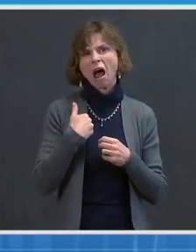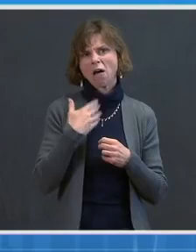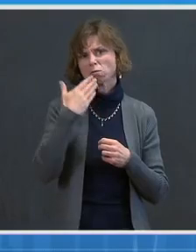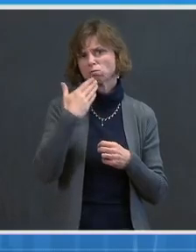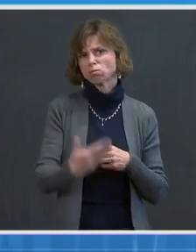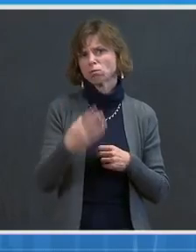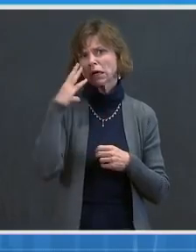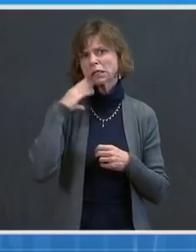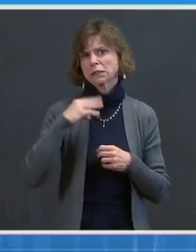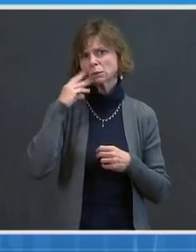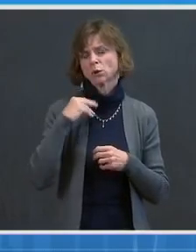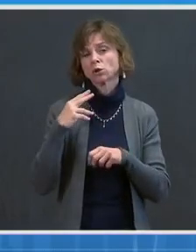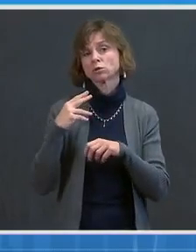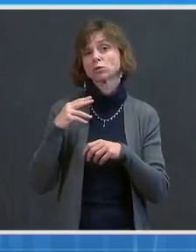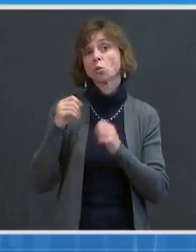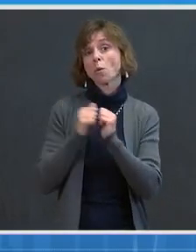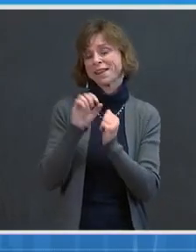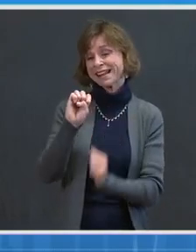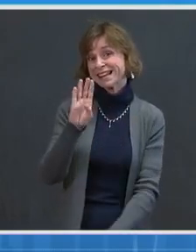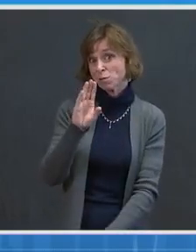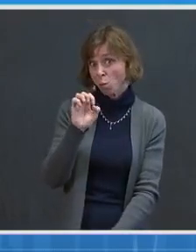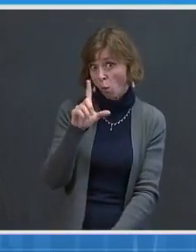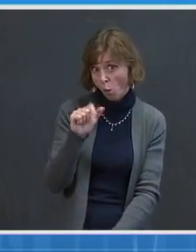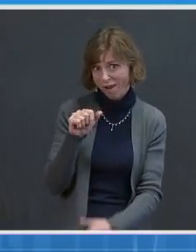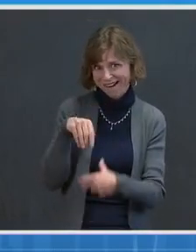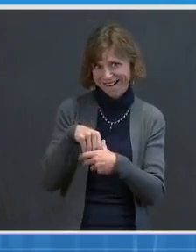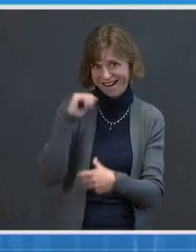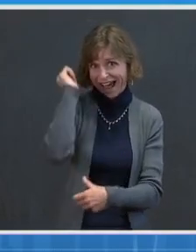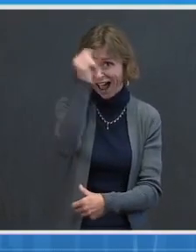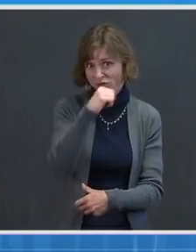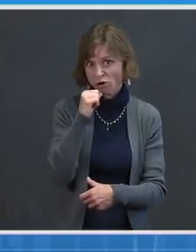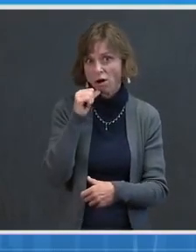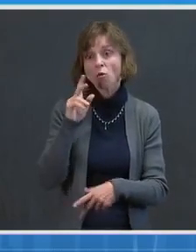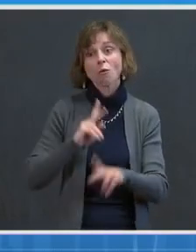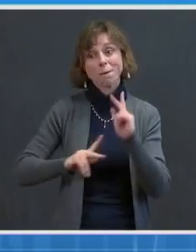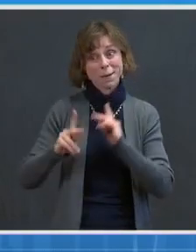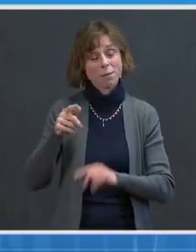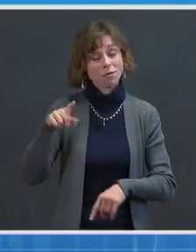with Ebola in Africa in individuals